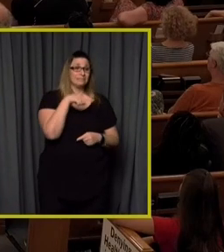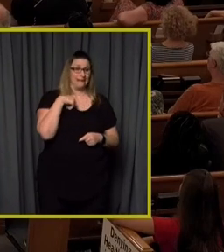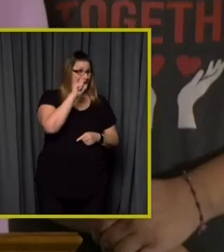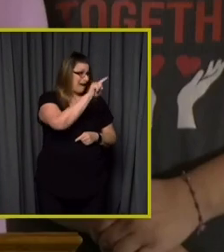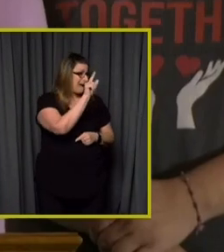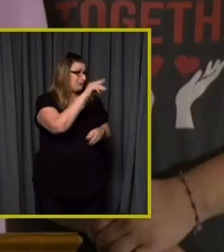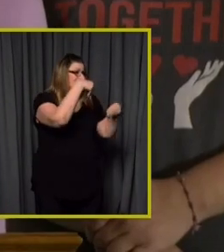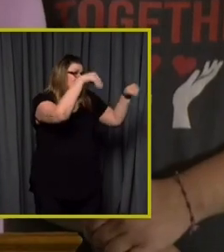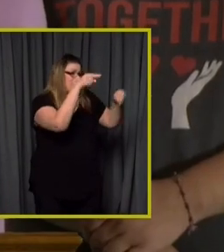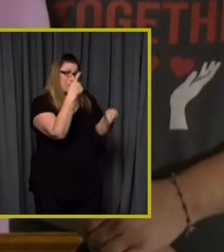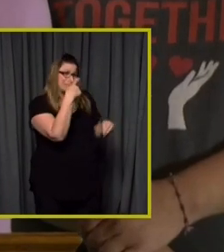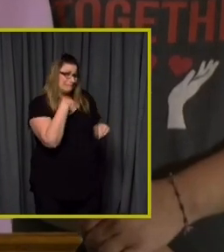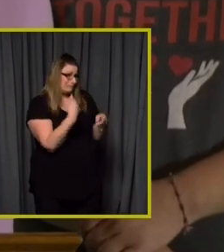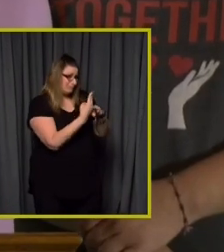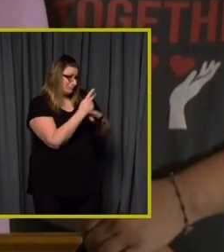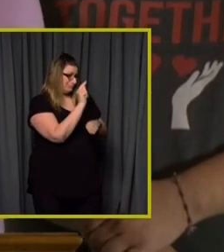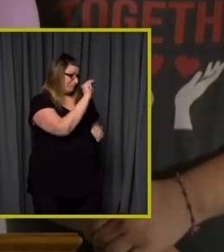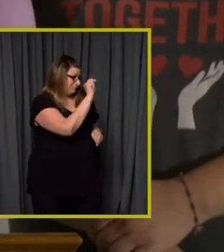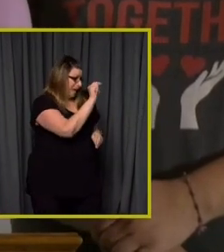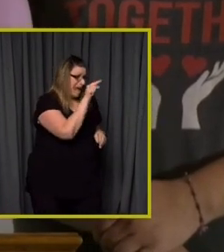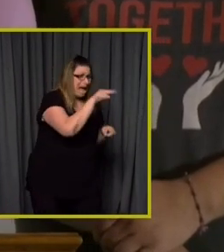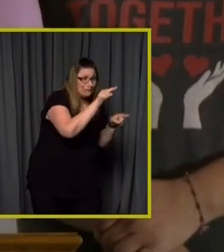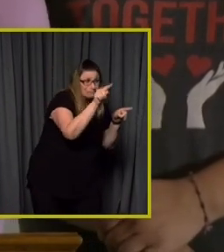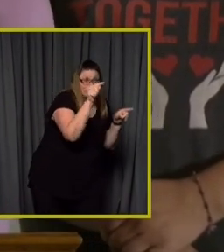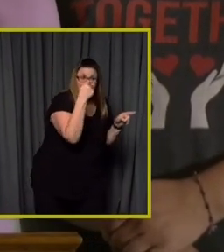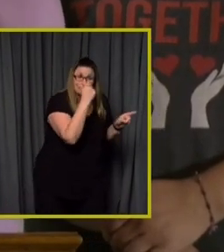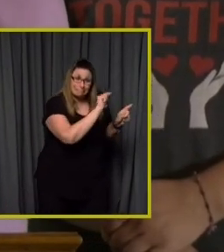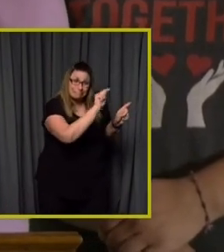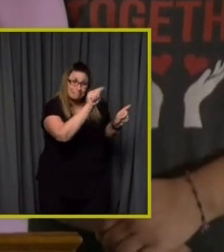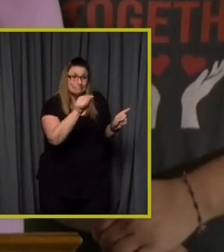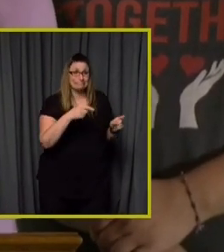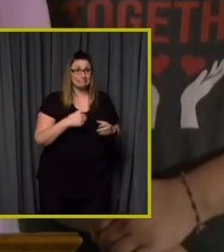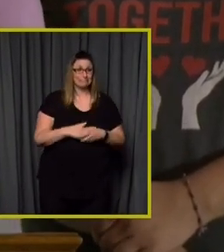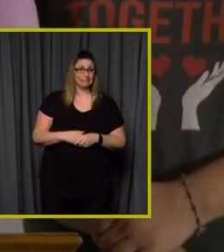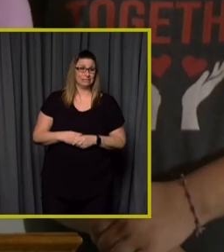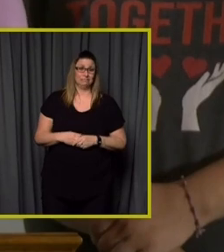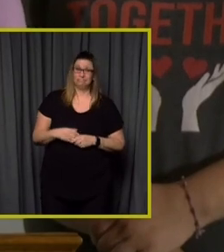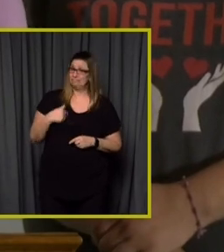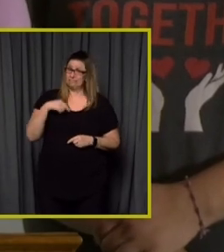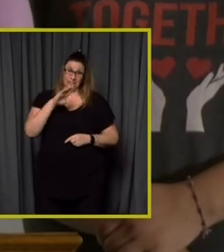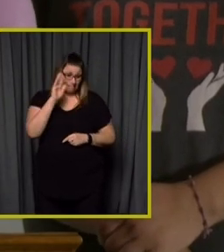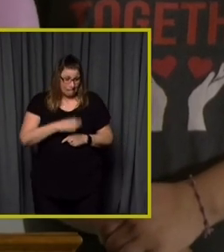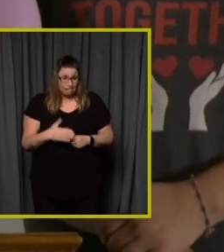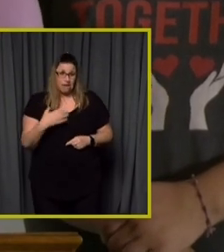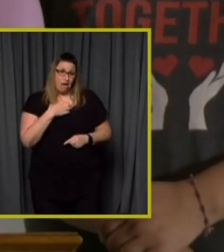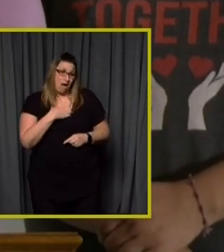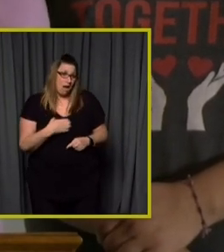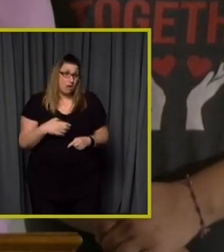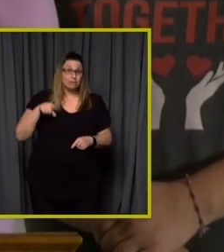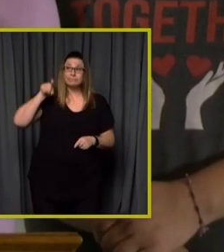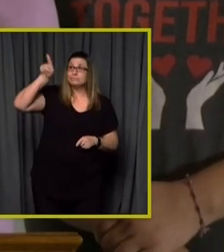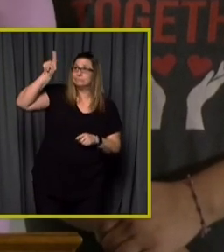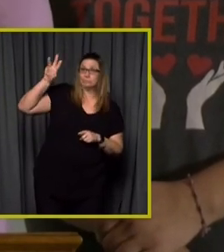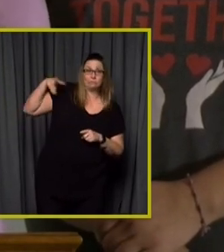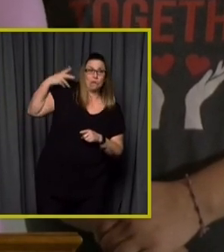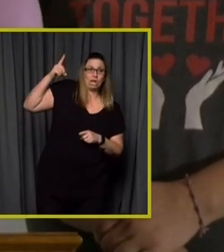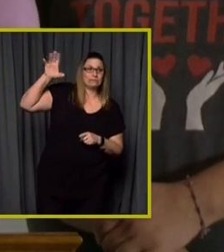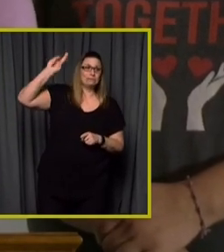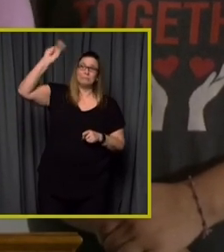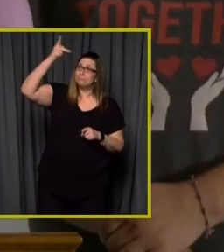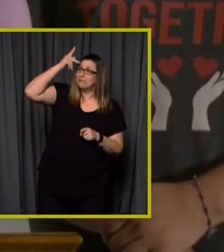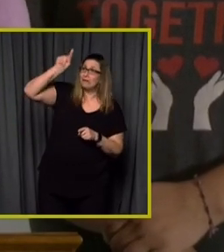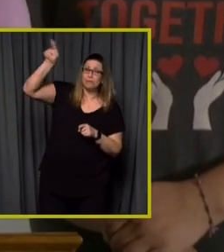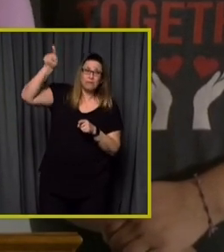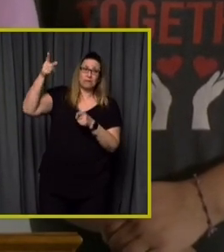When you never had to be hungry, the people in Washington are sending war machines to other countries to build war